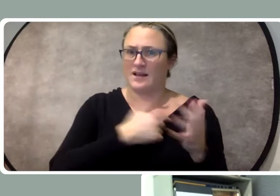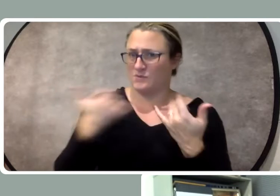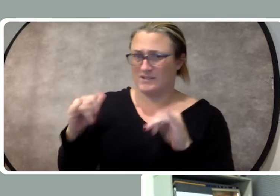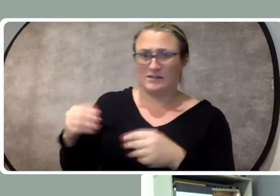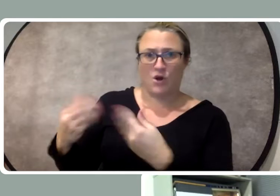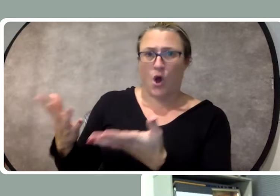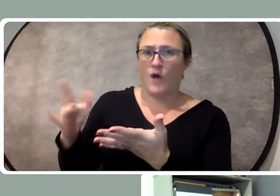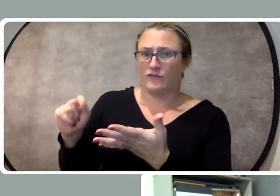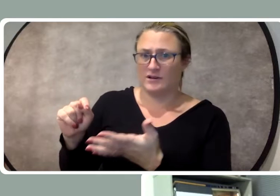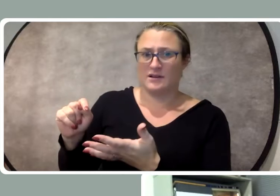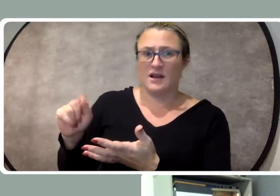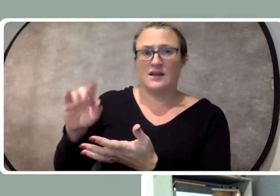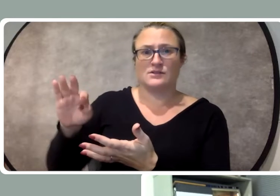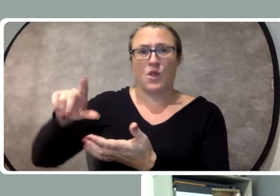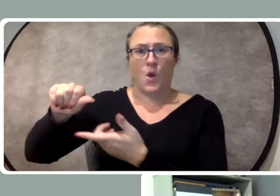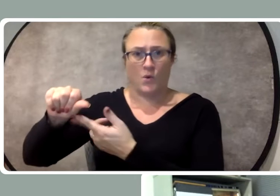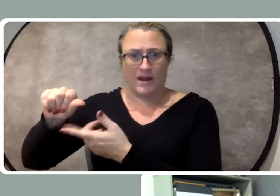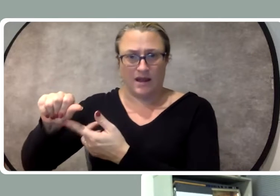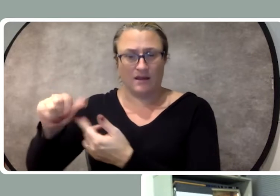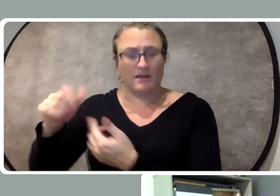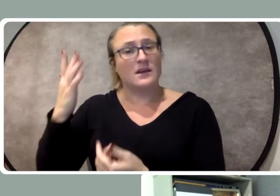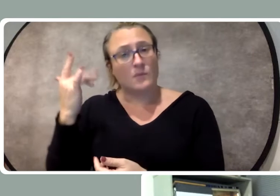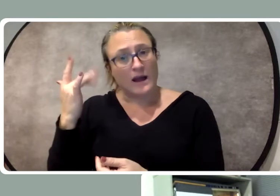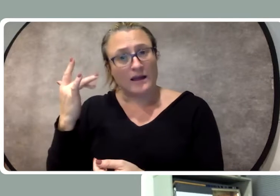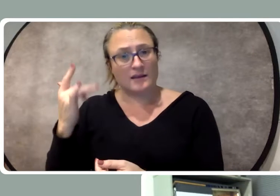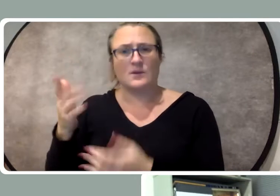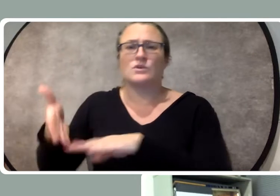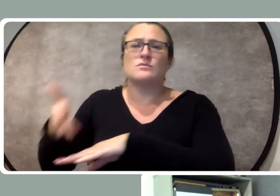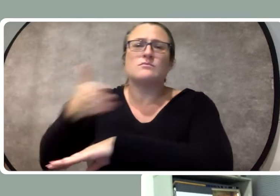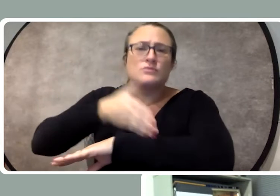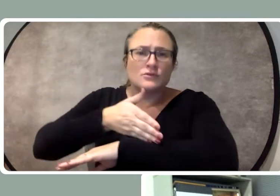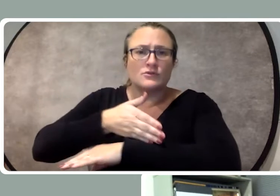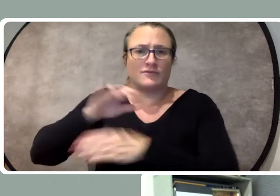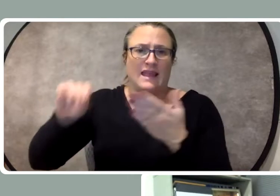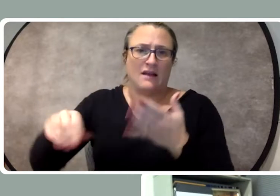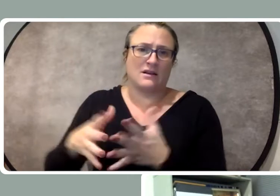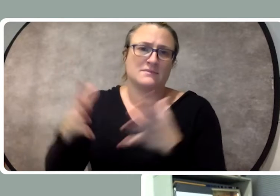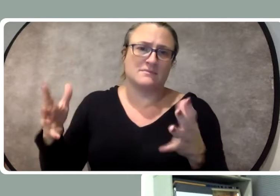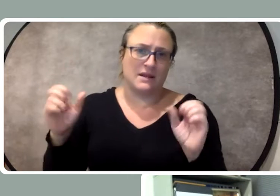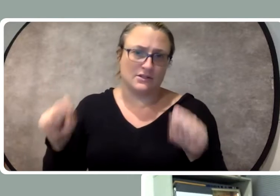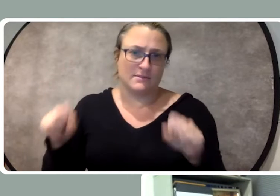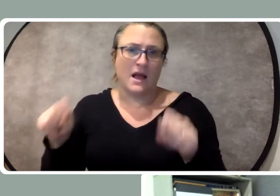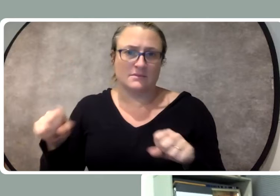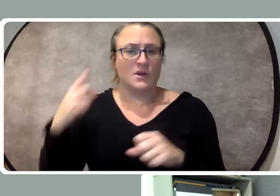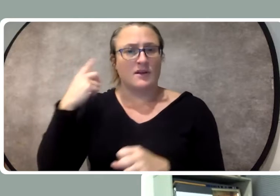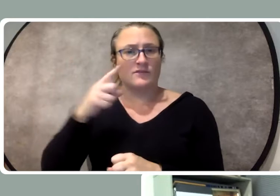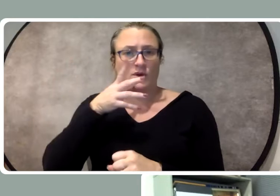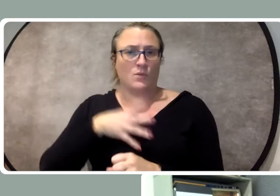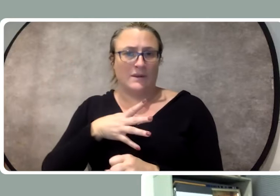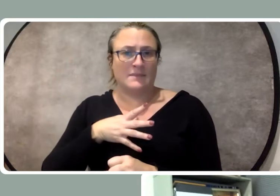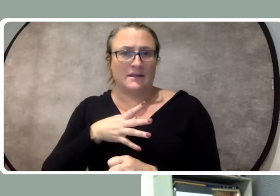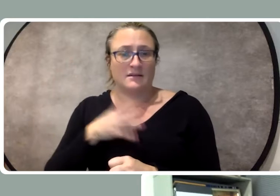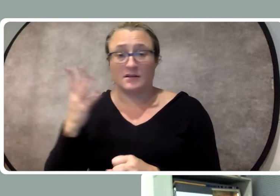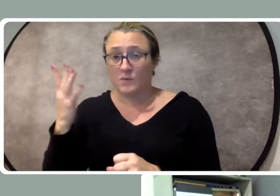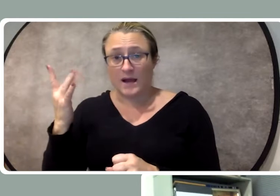offering a Xeloda just so that we can improve the outcomes as much as we can for those women. Again, because we know